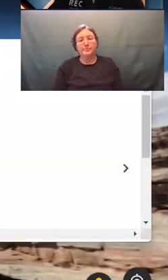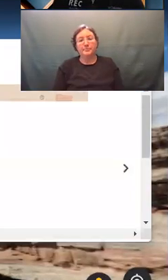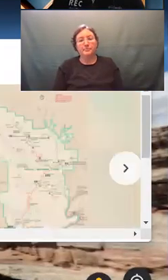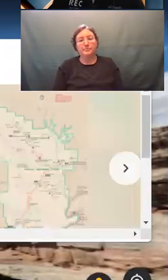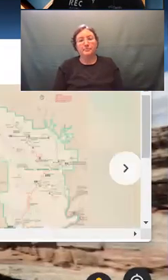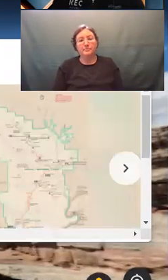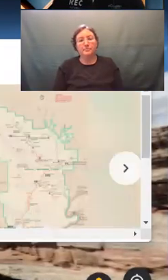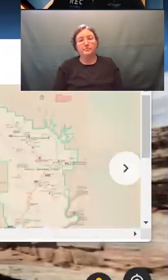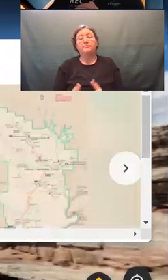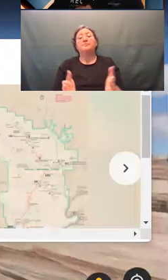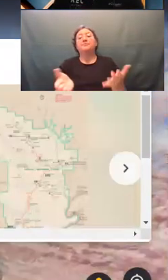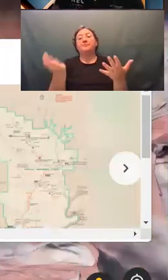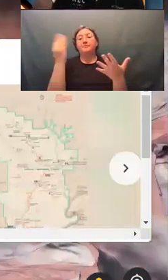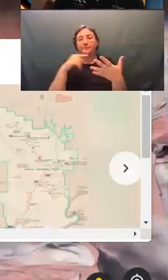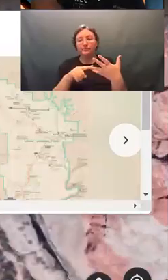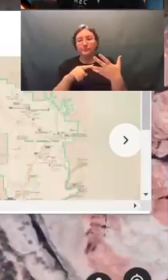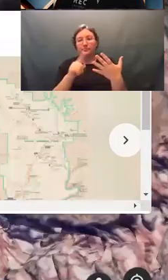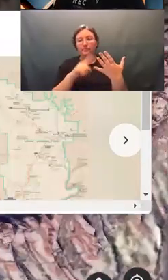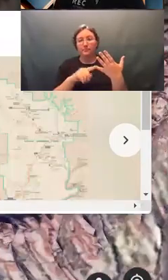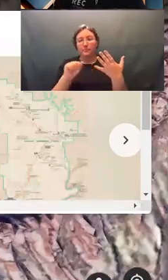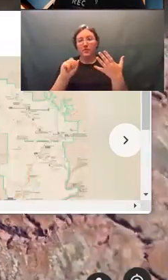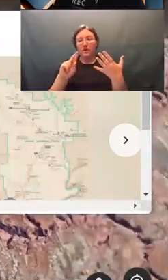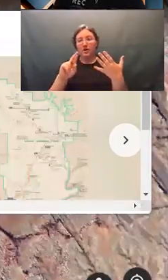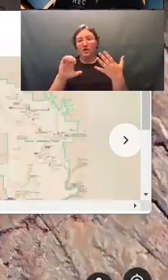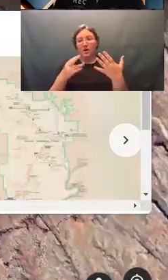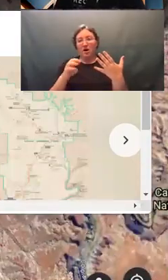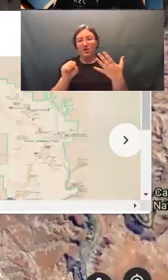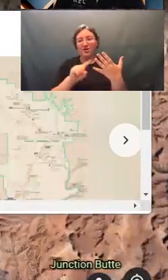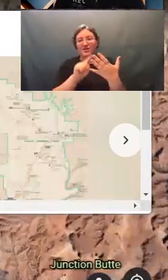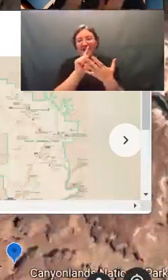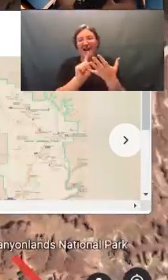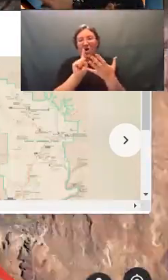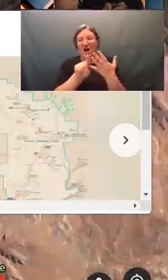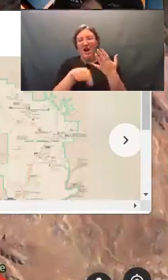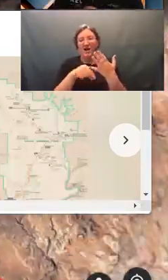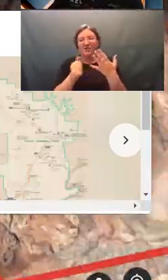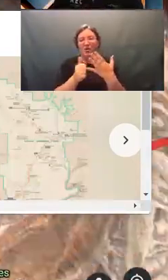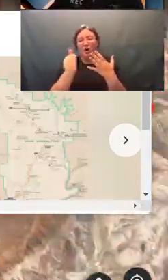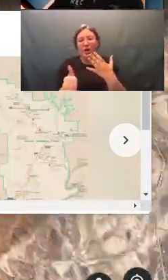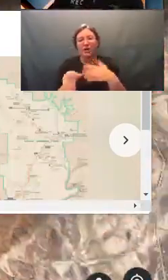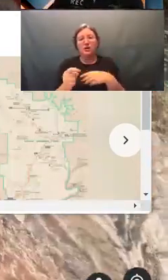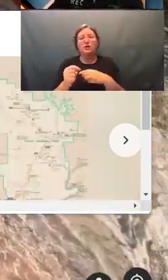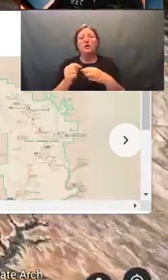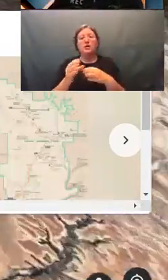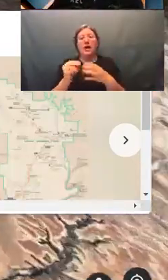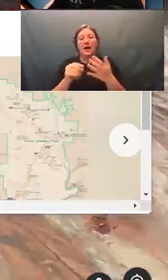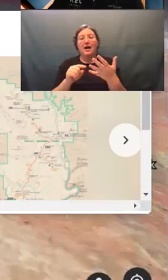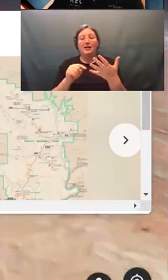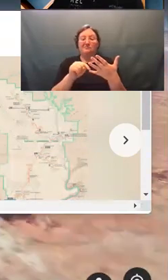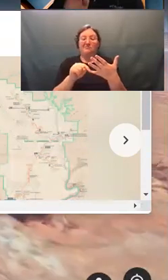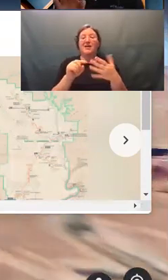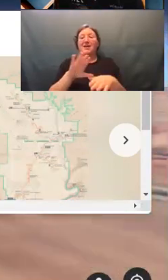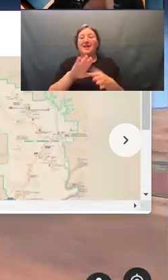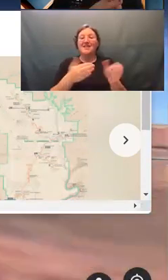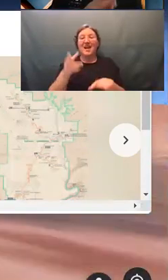So from Canyonlands, Arches is just about an hour and a half away. It's pretty close. And in between, they have the Dead Horse State Park. Just a